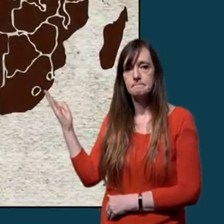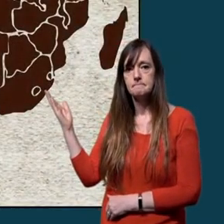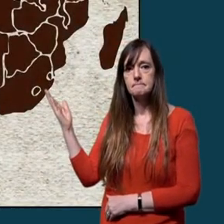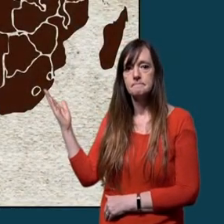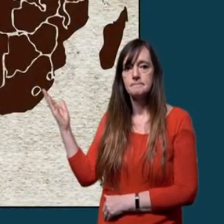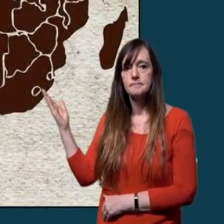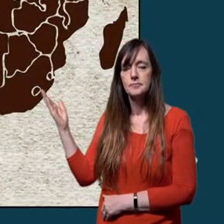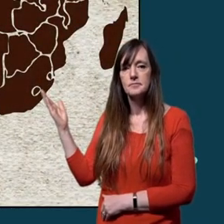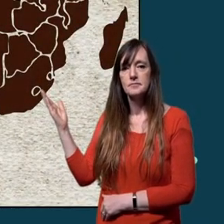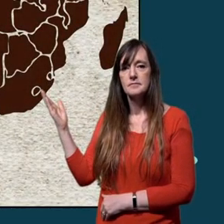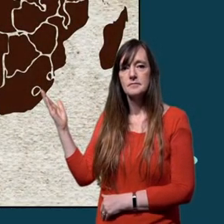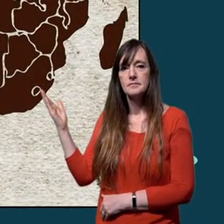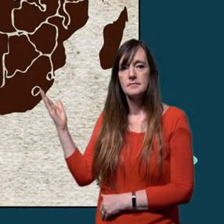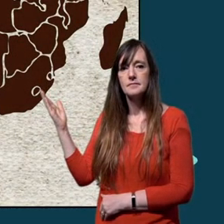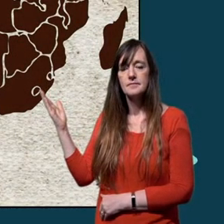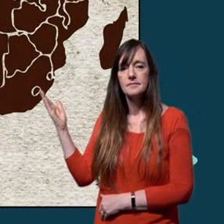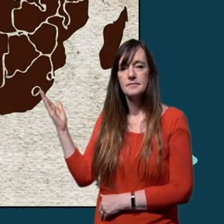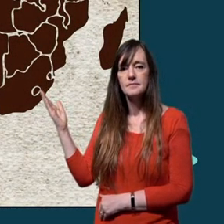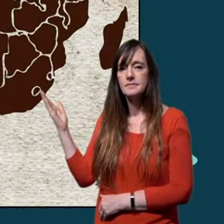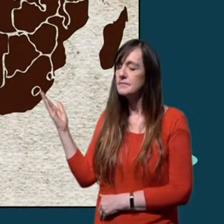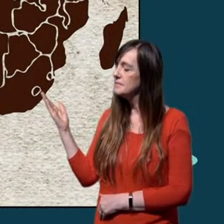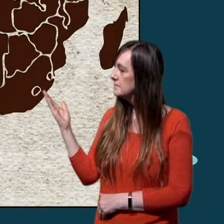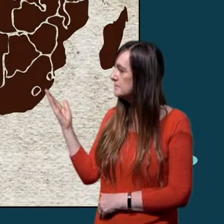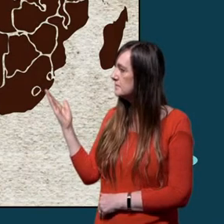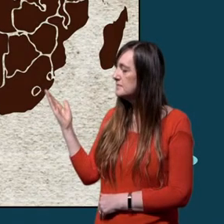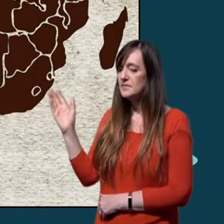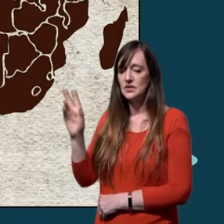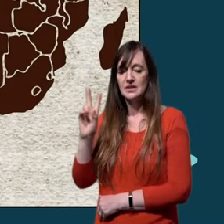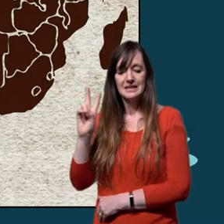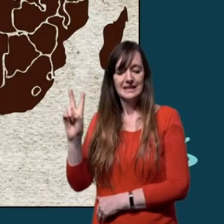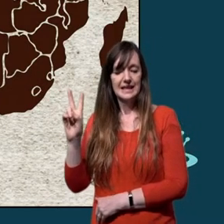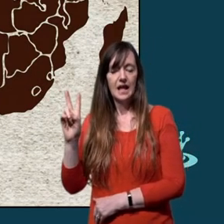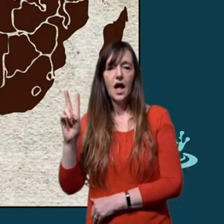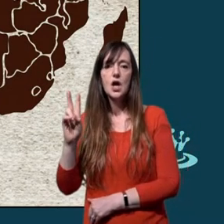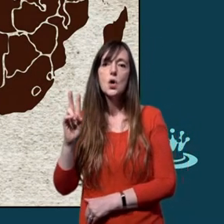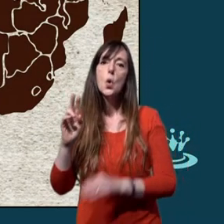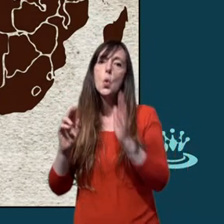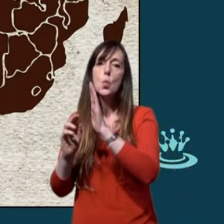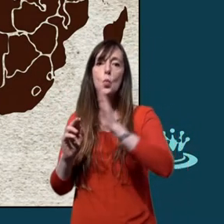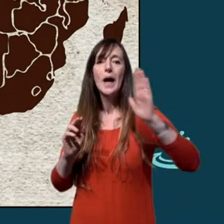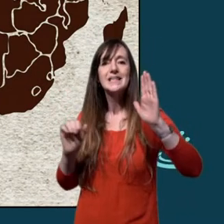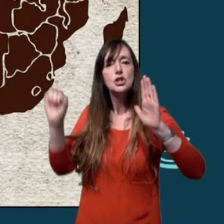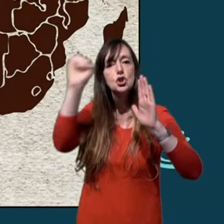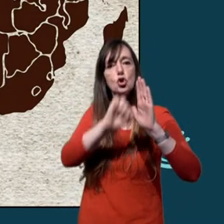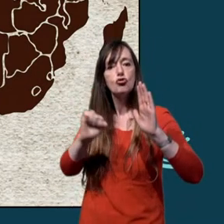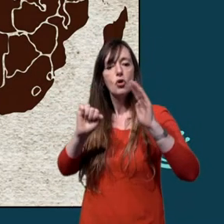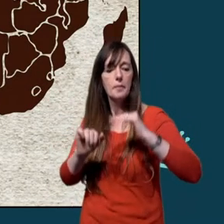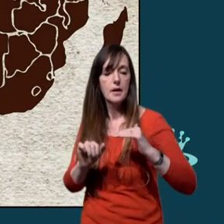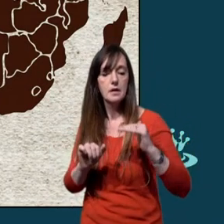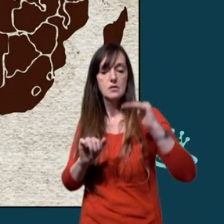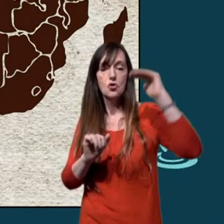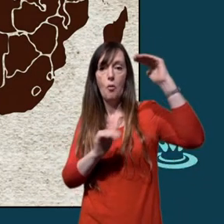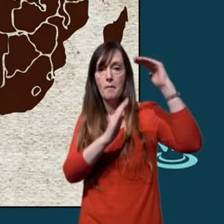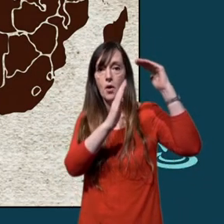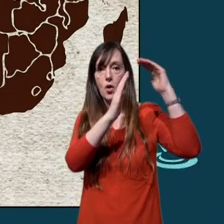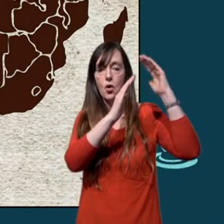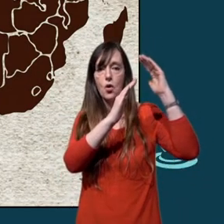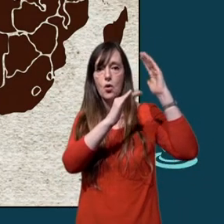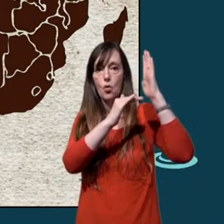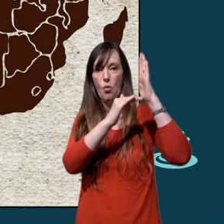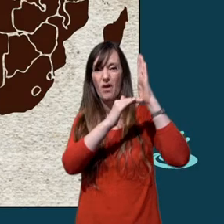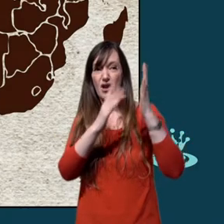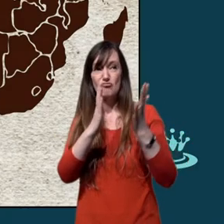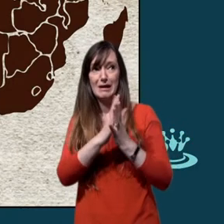from Open Doors. It lists Western Europe up there in the top corner as an area